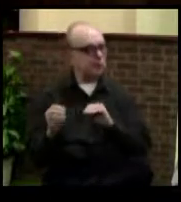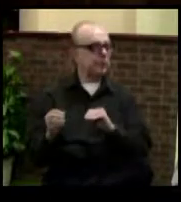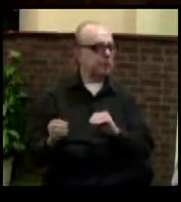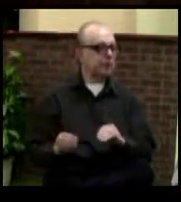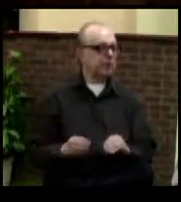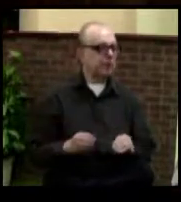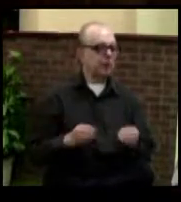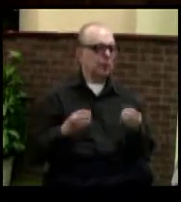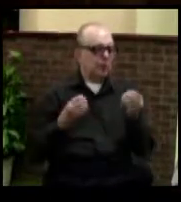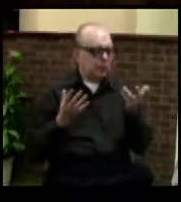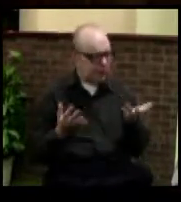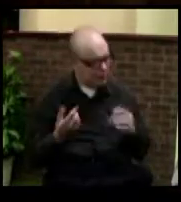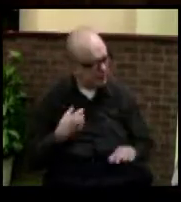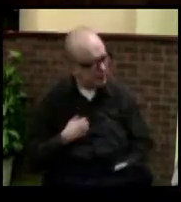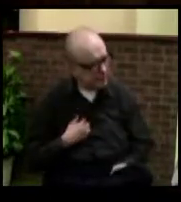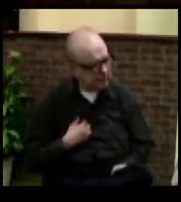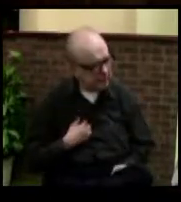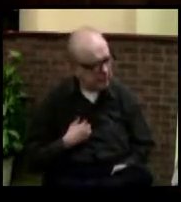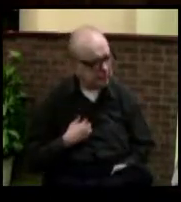thinking, hold on a minute.